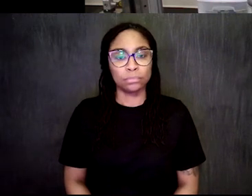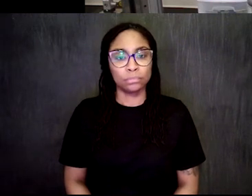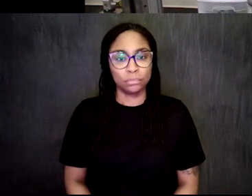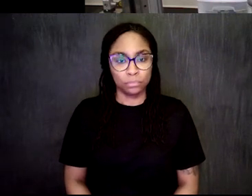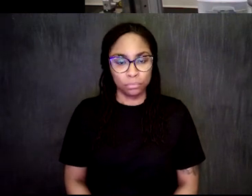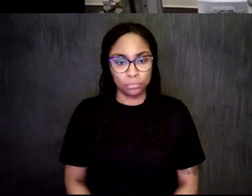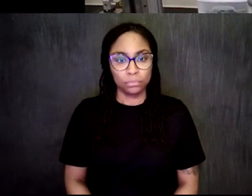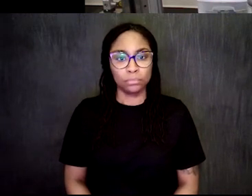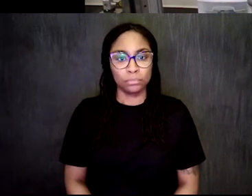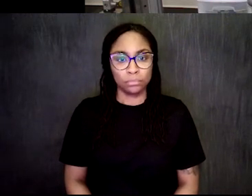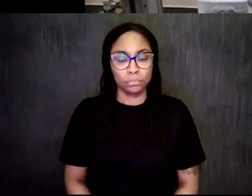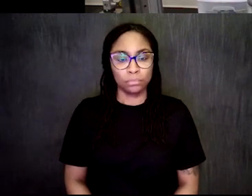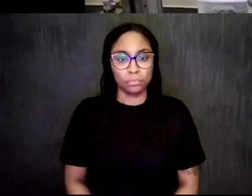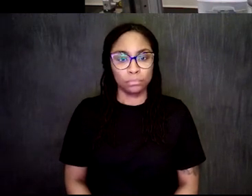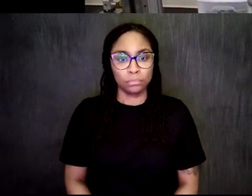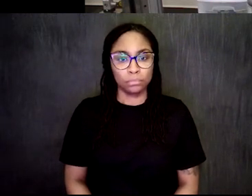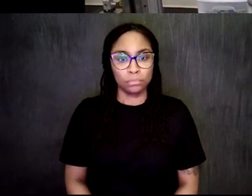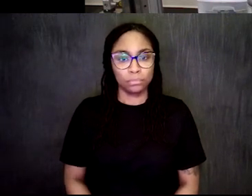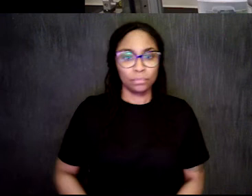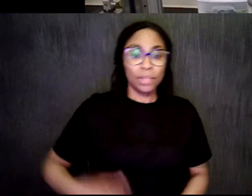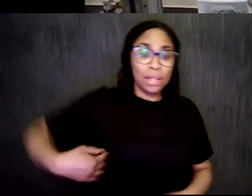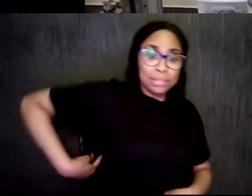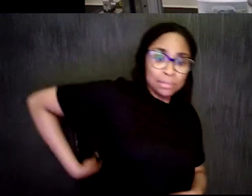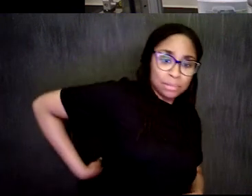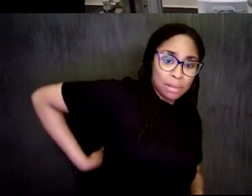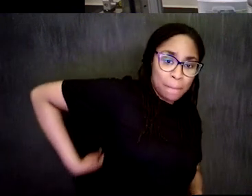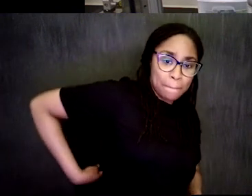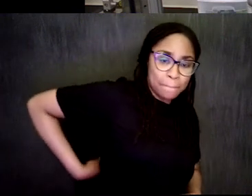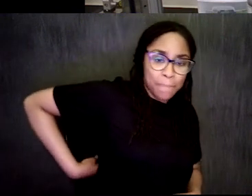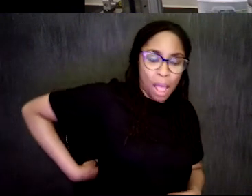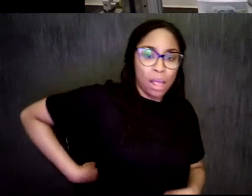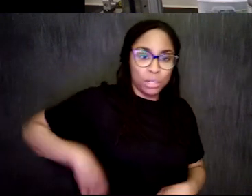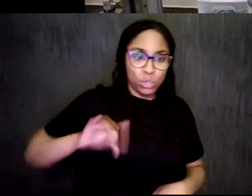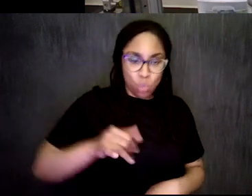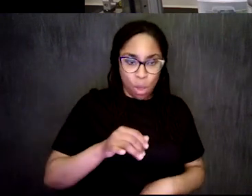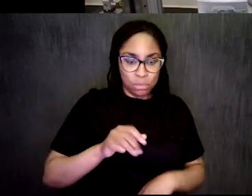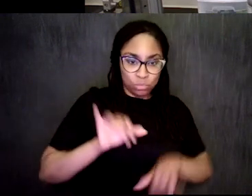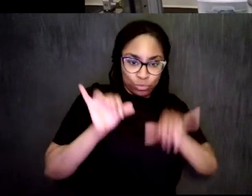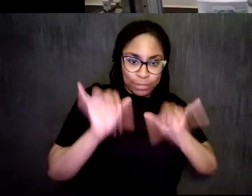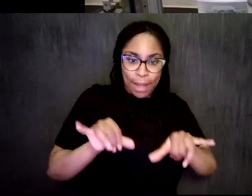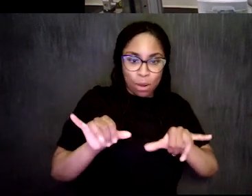4. Good. Try to keep the spine as still as you can when you're reaching.